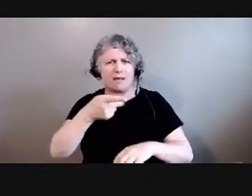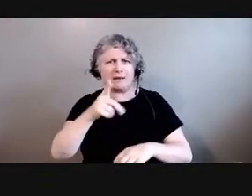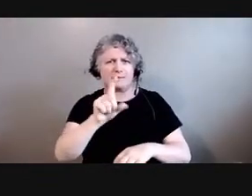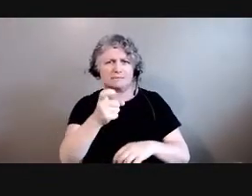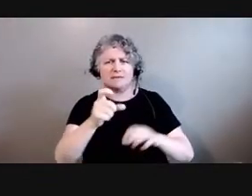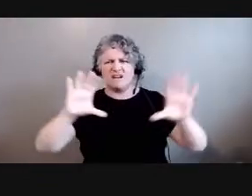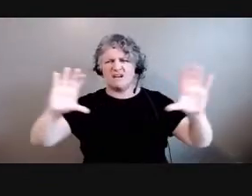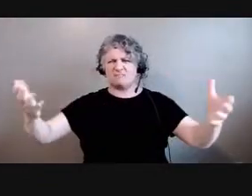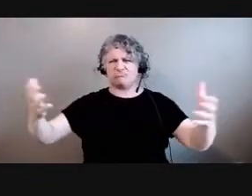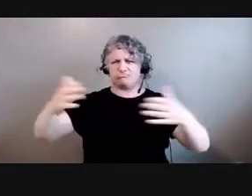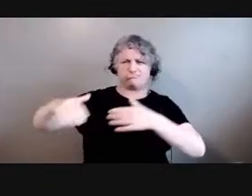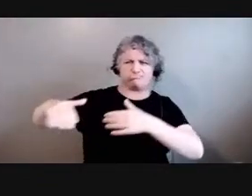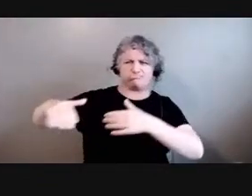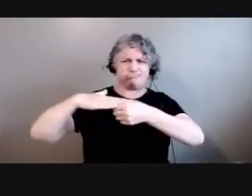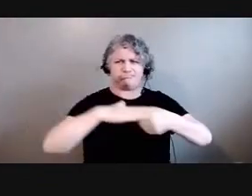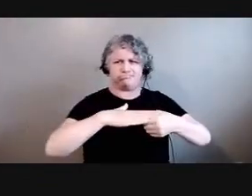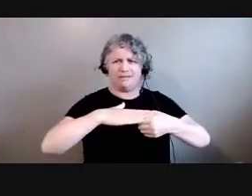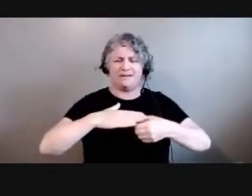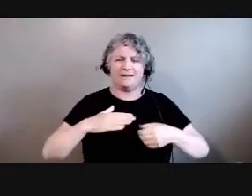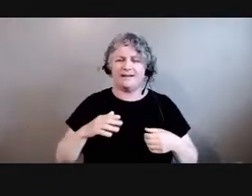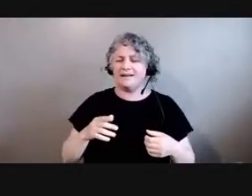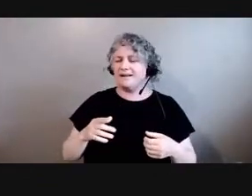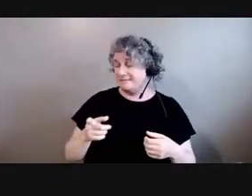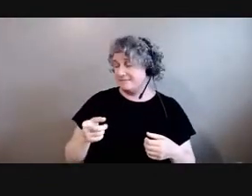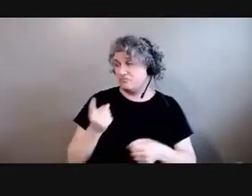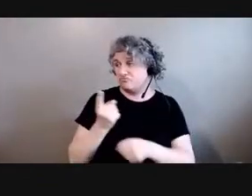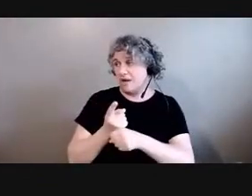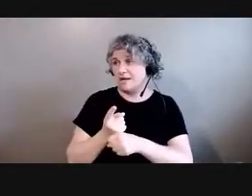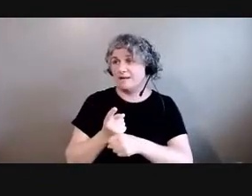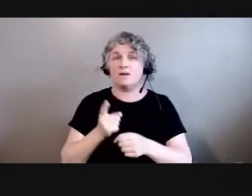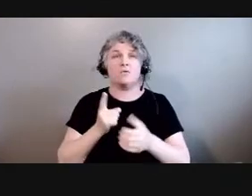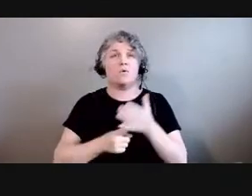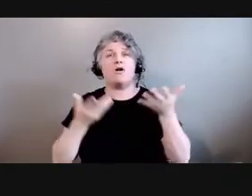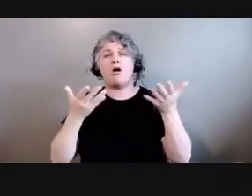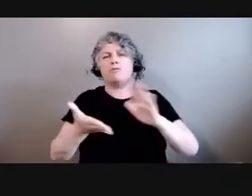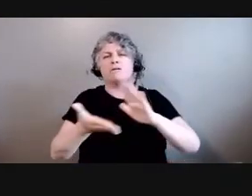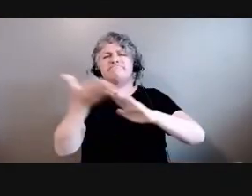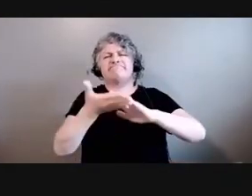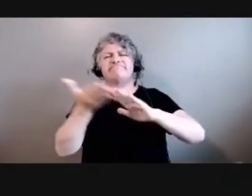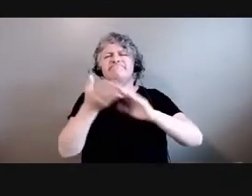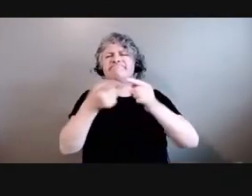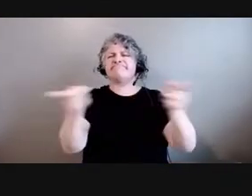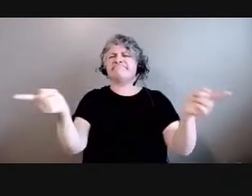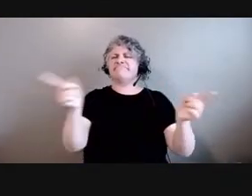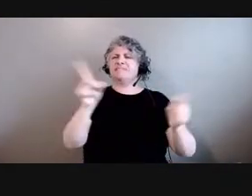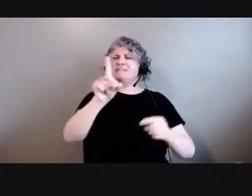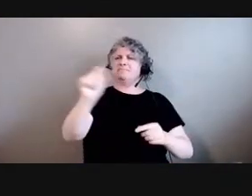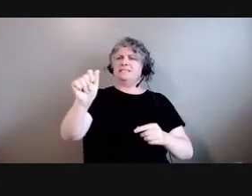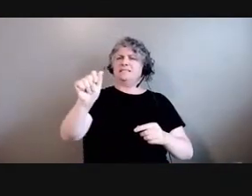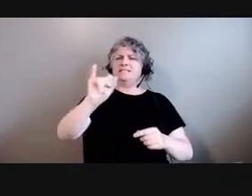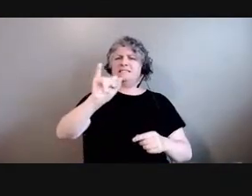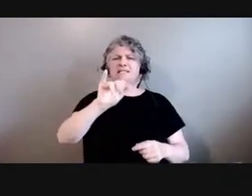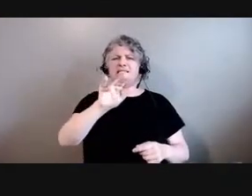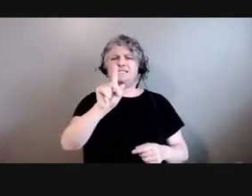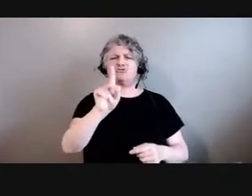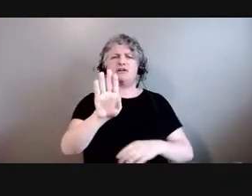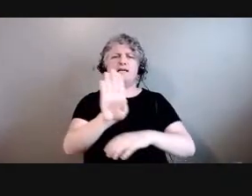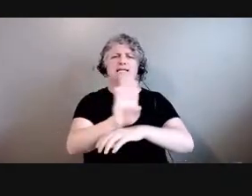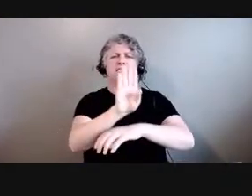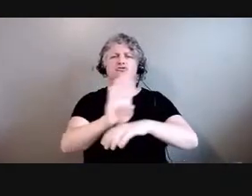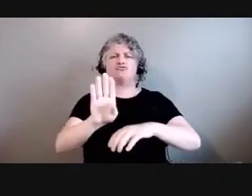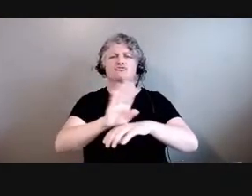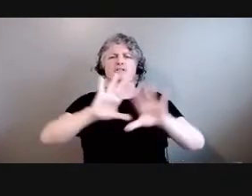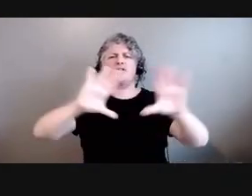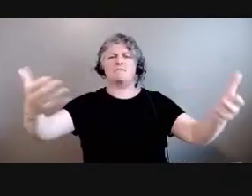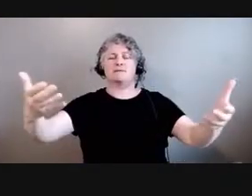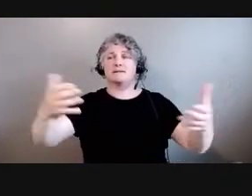of reflecting on the machinery that exists already within the space, and that machinery would